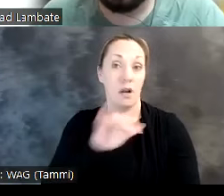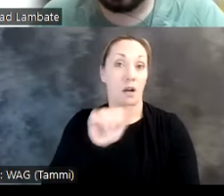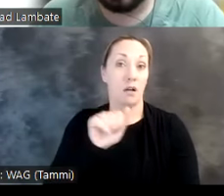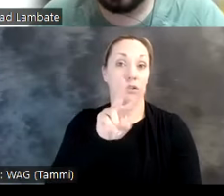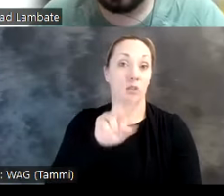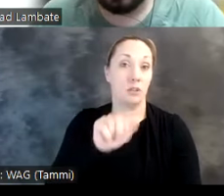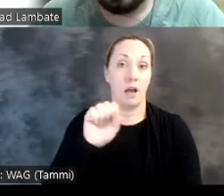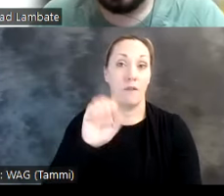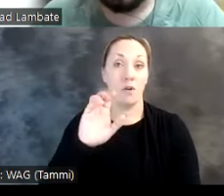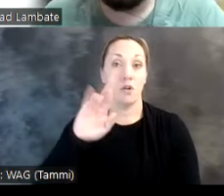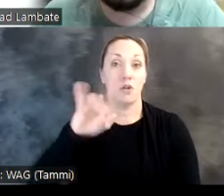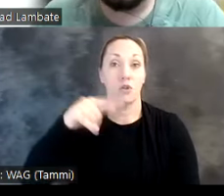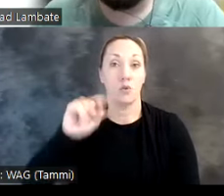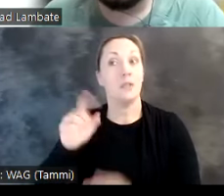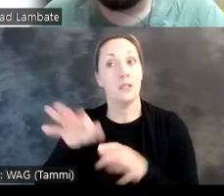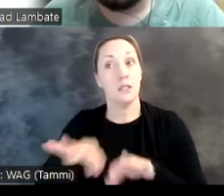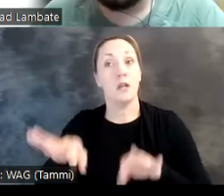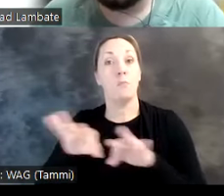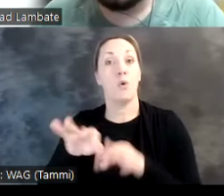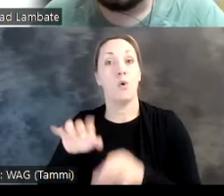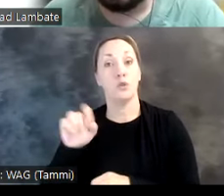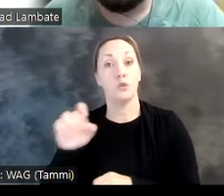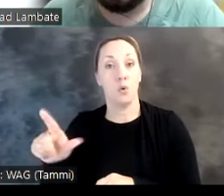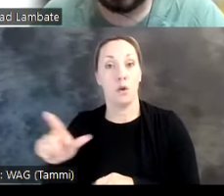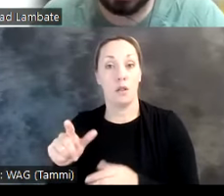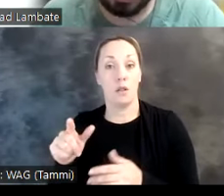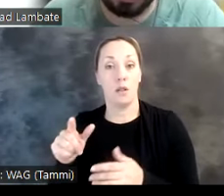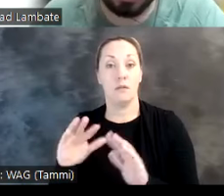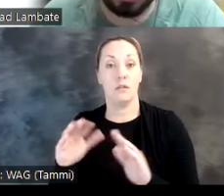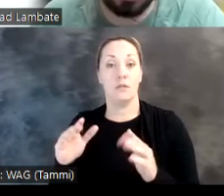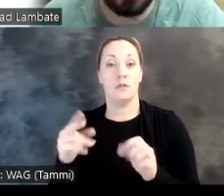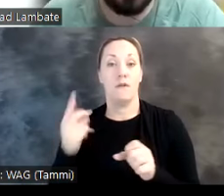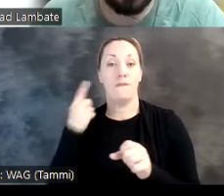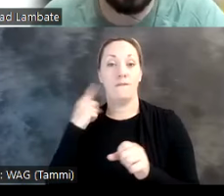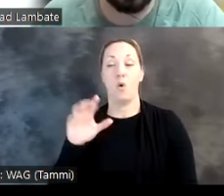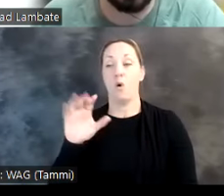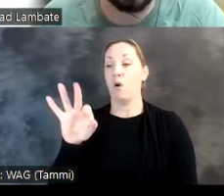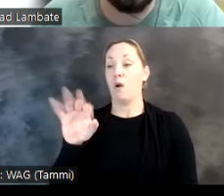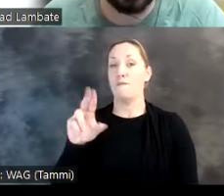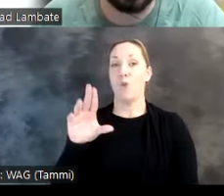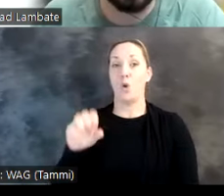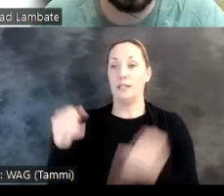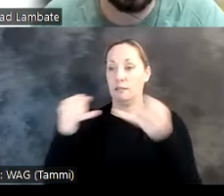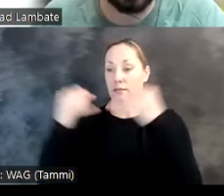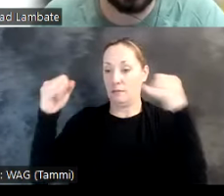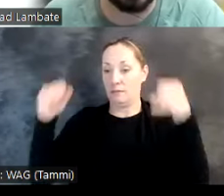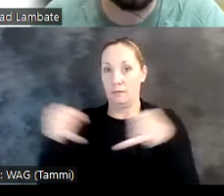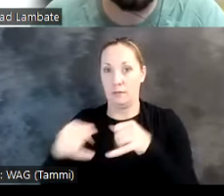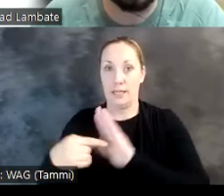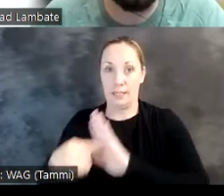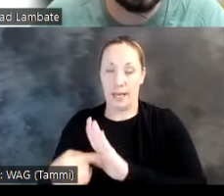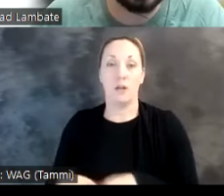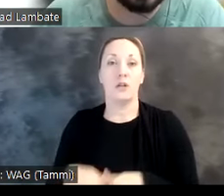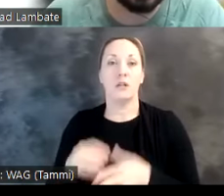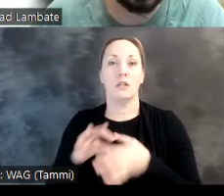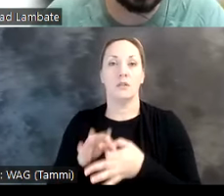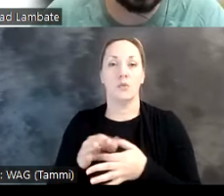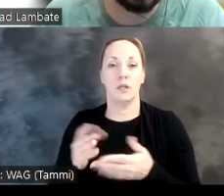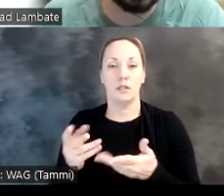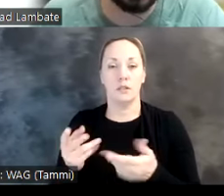an important role if you have to provide a focus indicator. Because when it comes to interactive